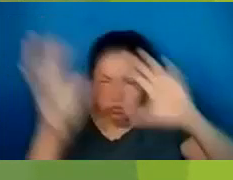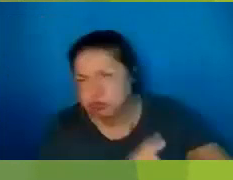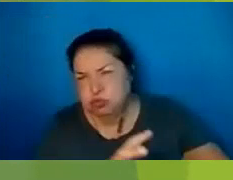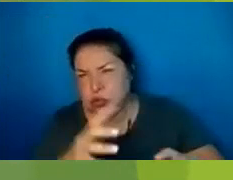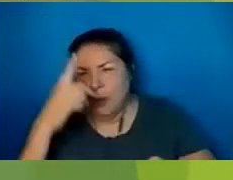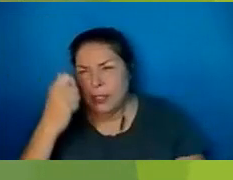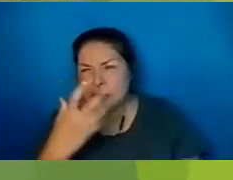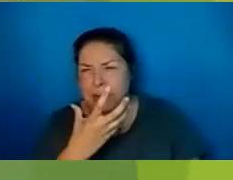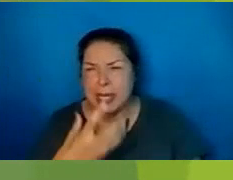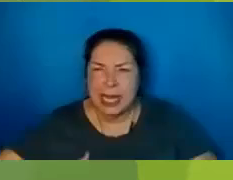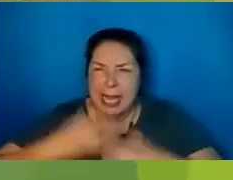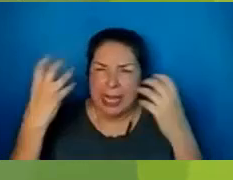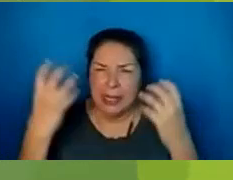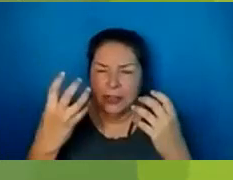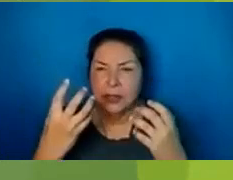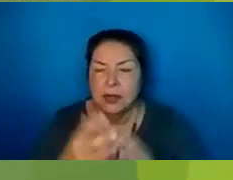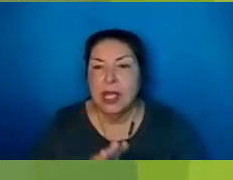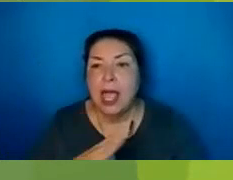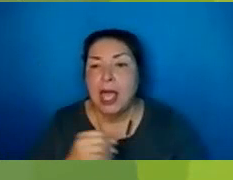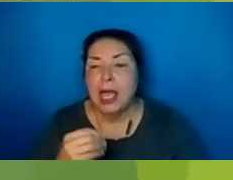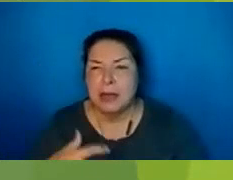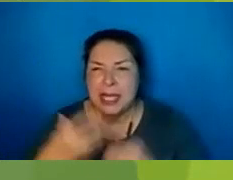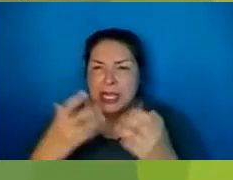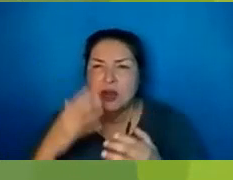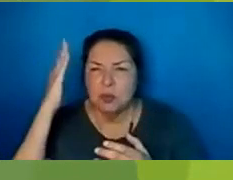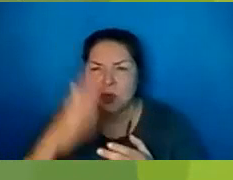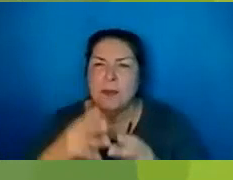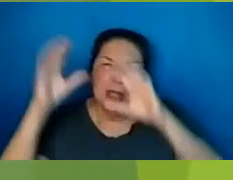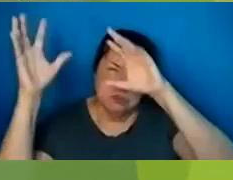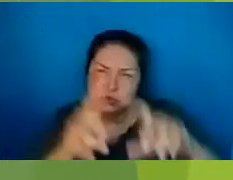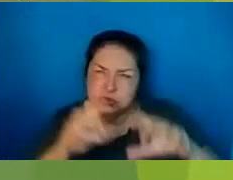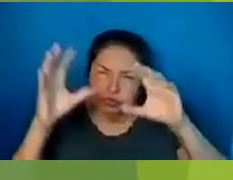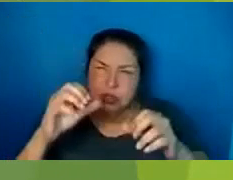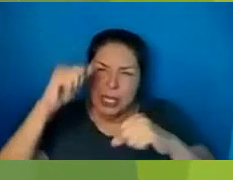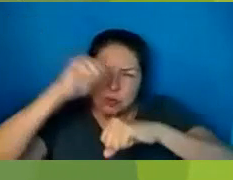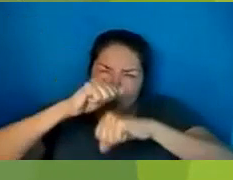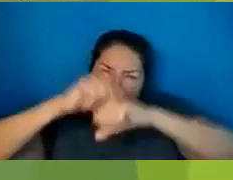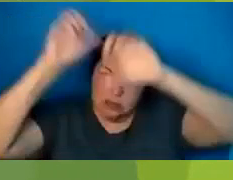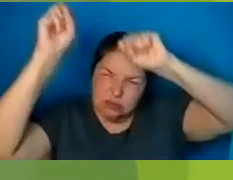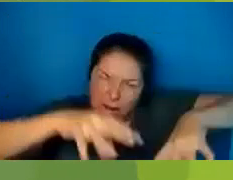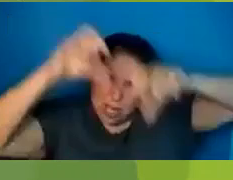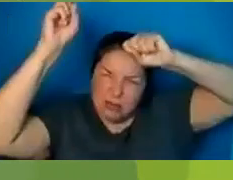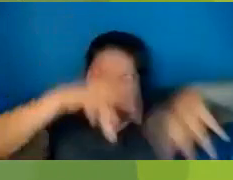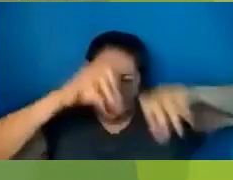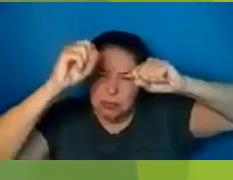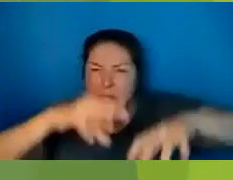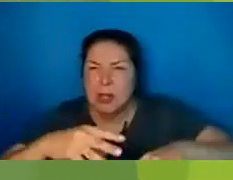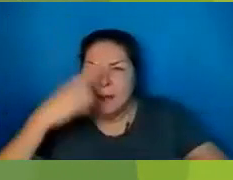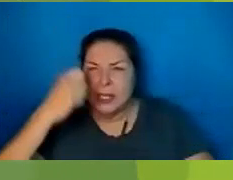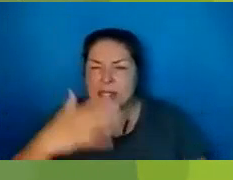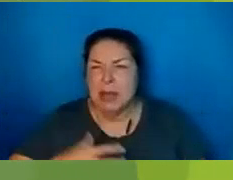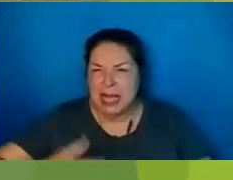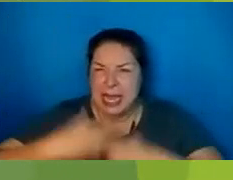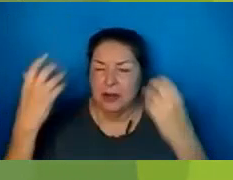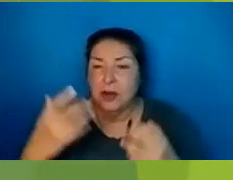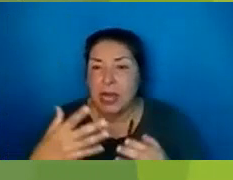in my anger, a flooding rain and hailstones to consume it in wrath. So I will tear down the